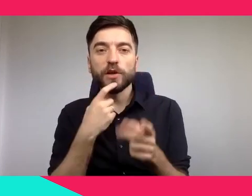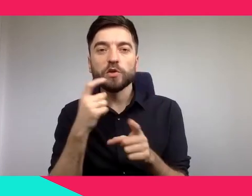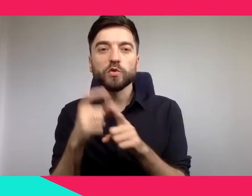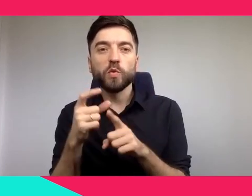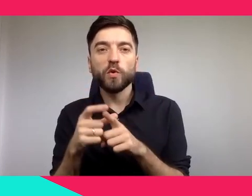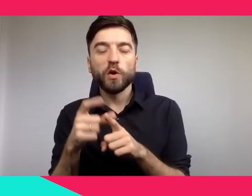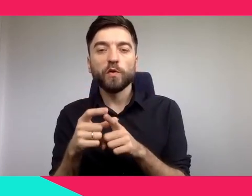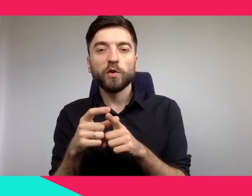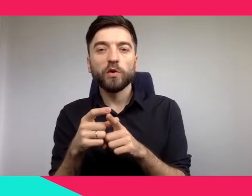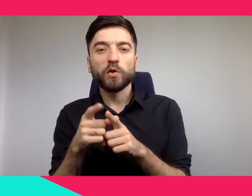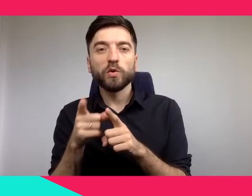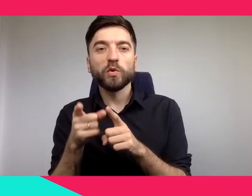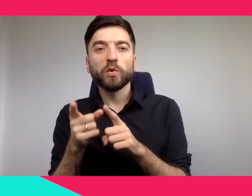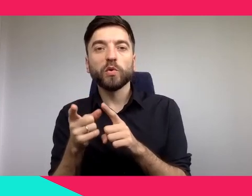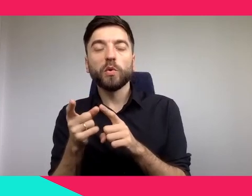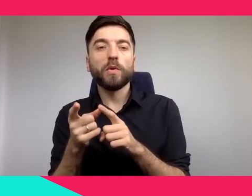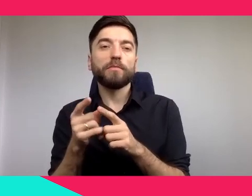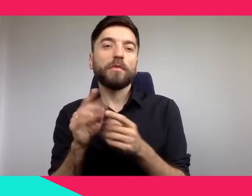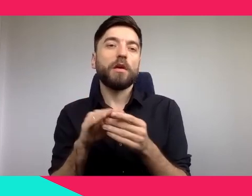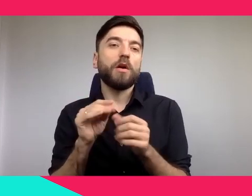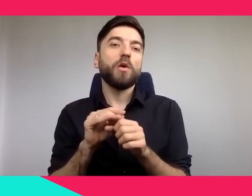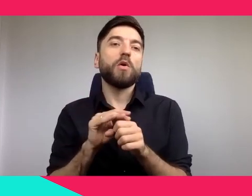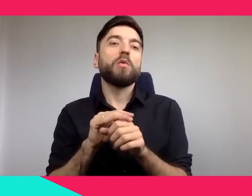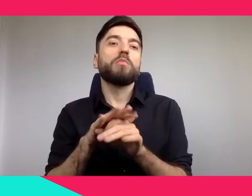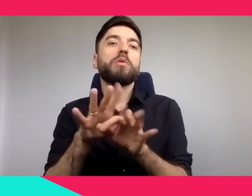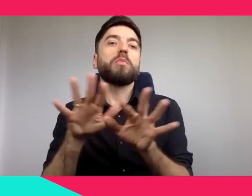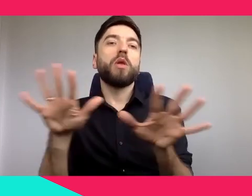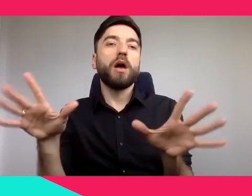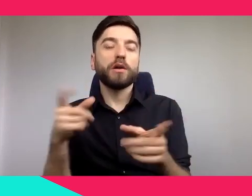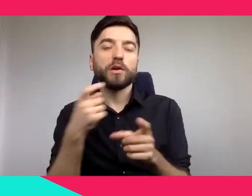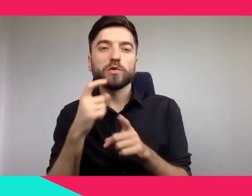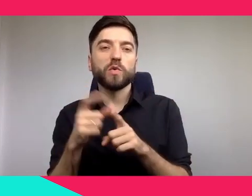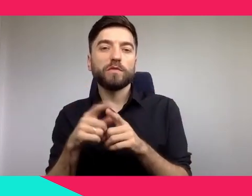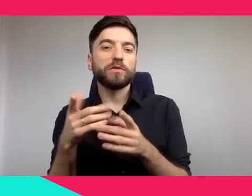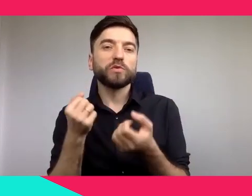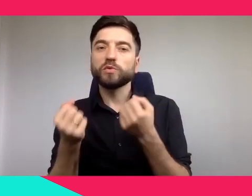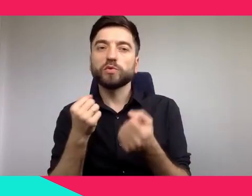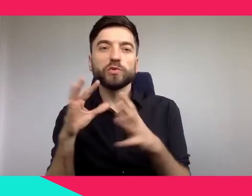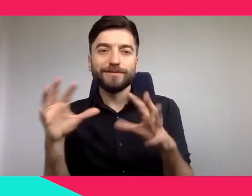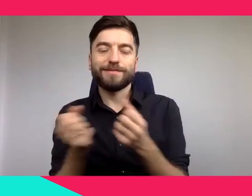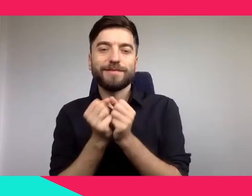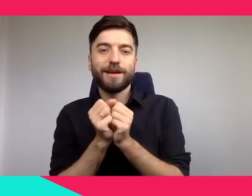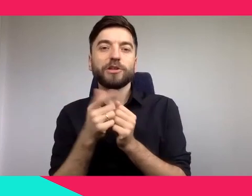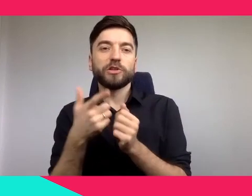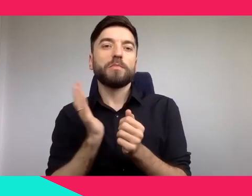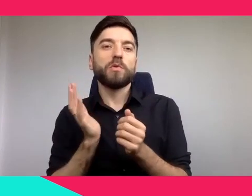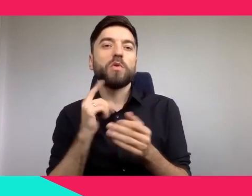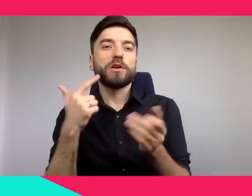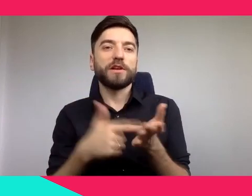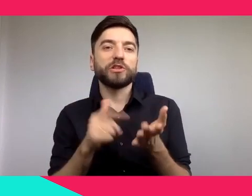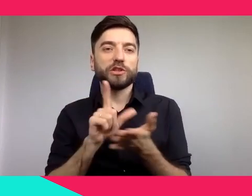And while my colleagues were doing their best to describe works of art in the collection